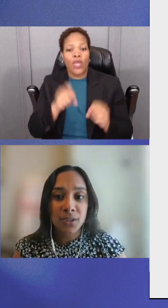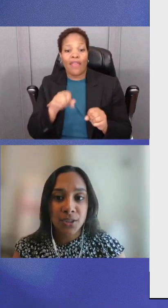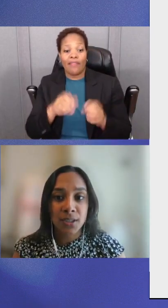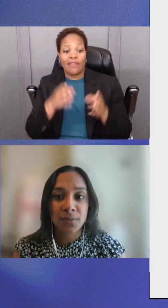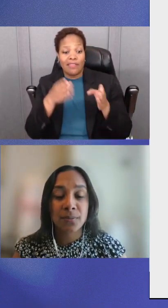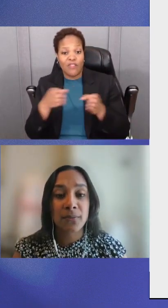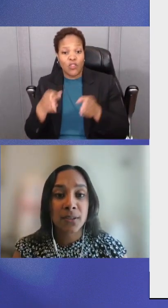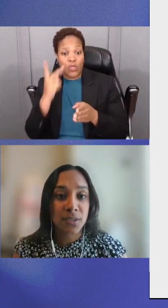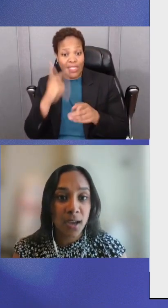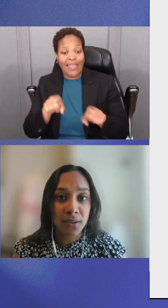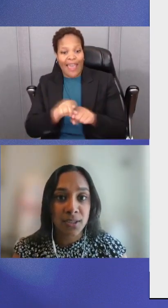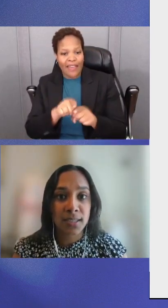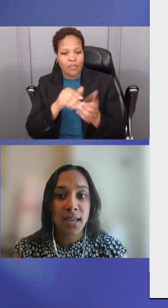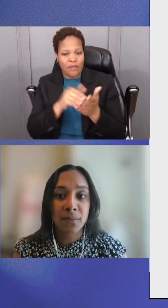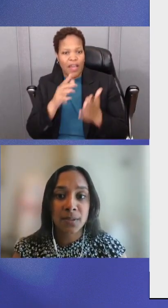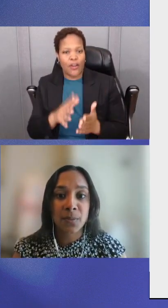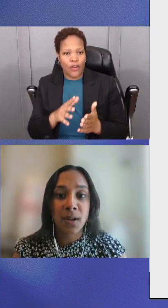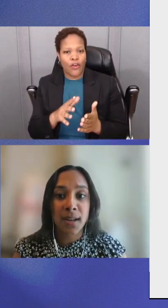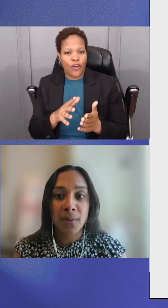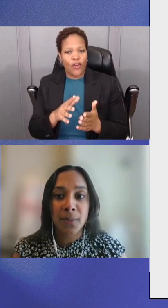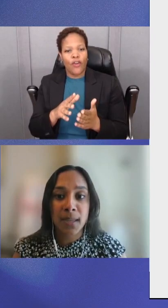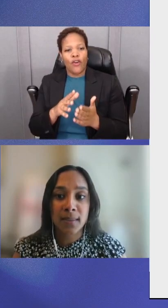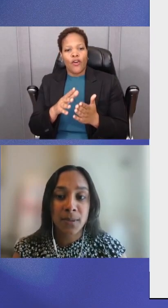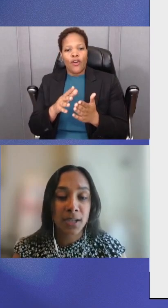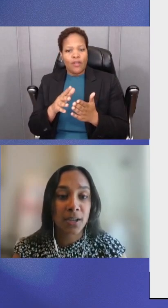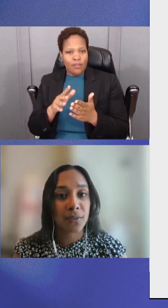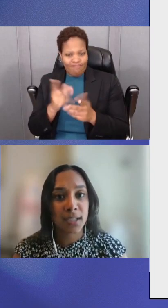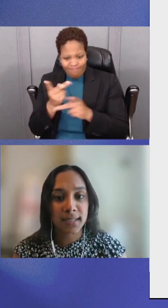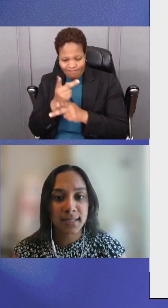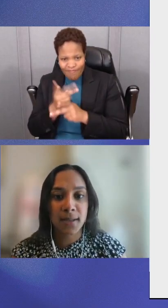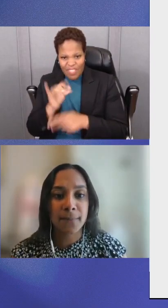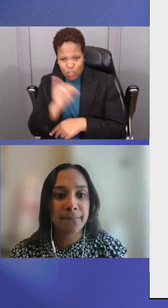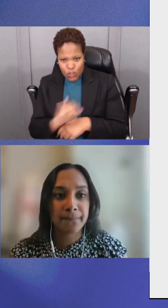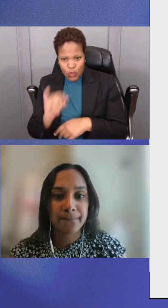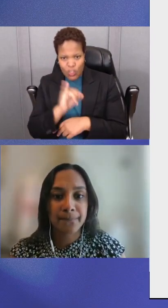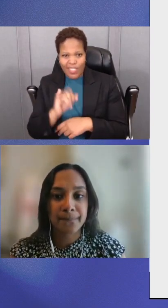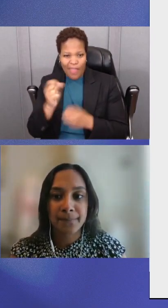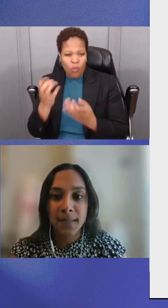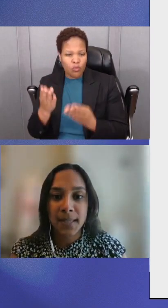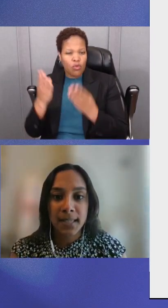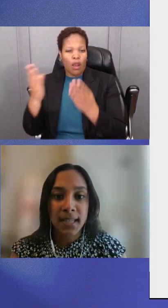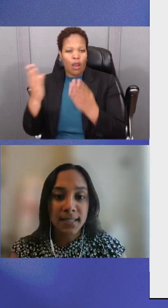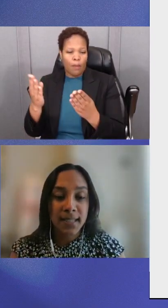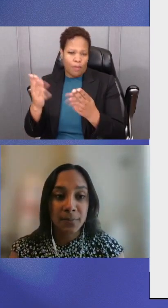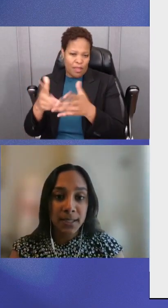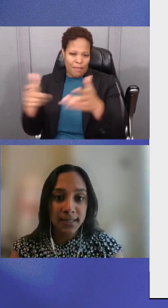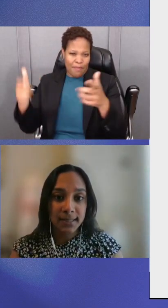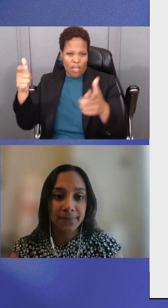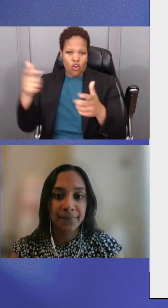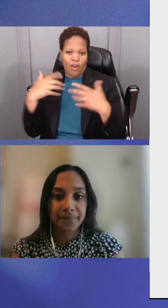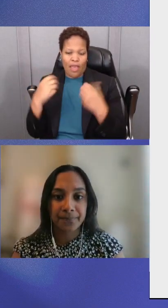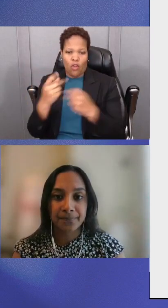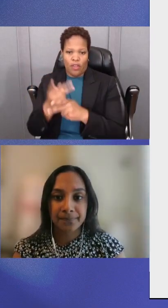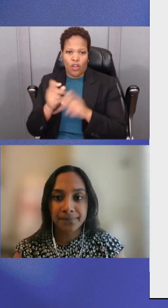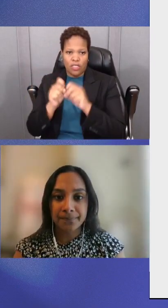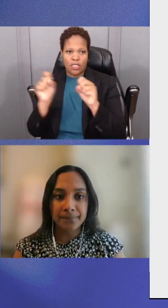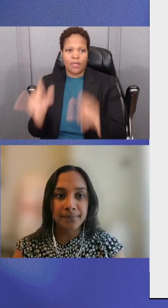Navigating insurance was one of those challenges that was brought up in the bigger healthcare system. Next slide, please.